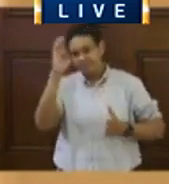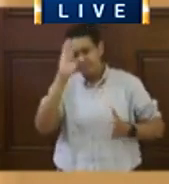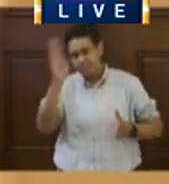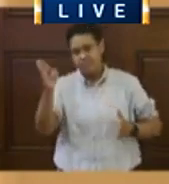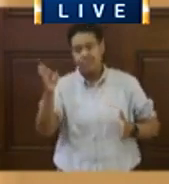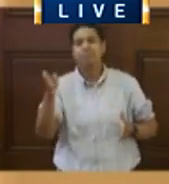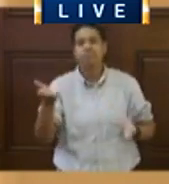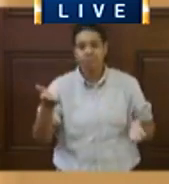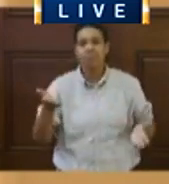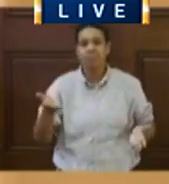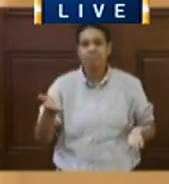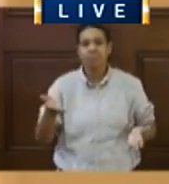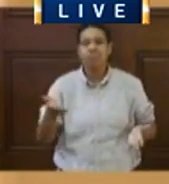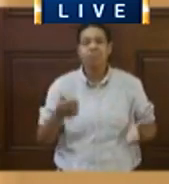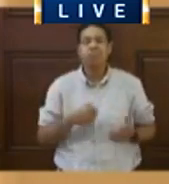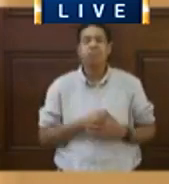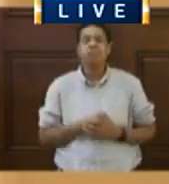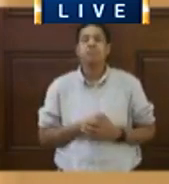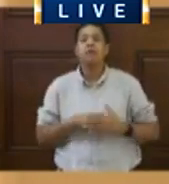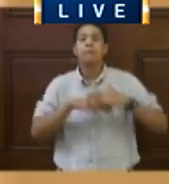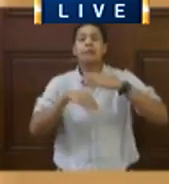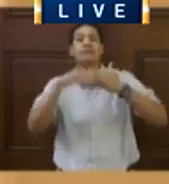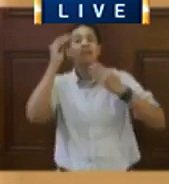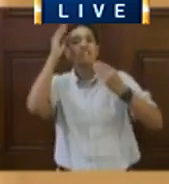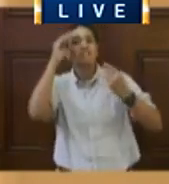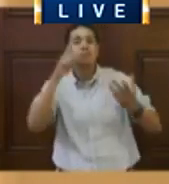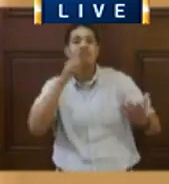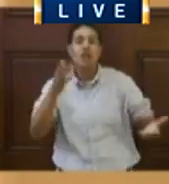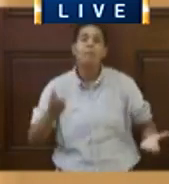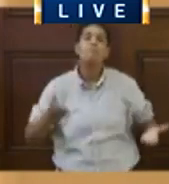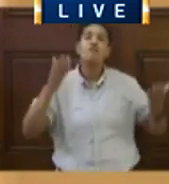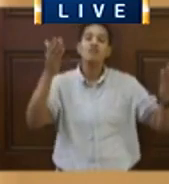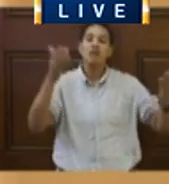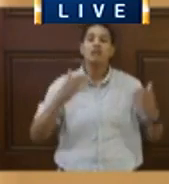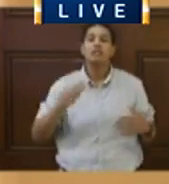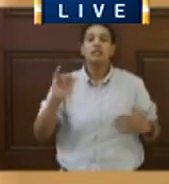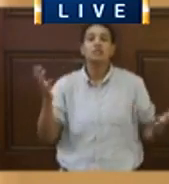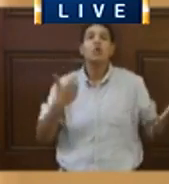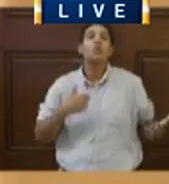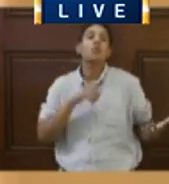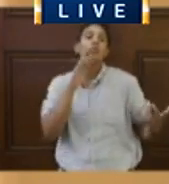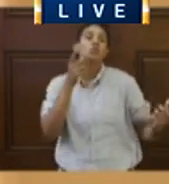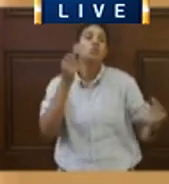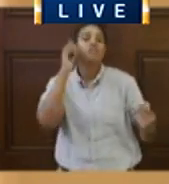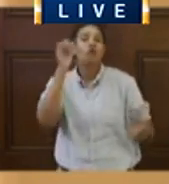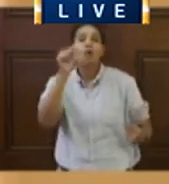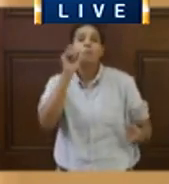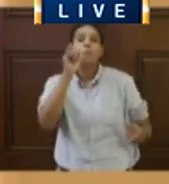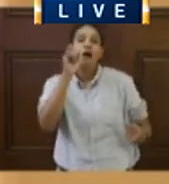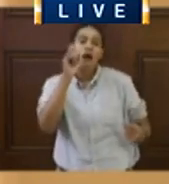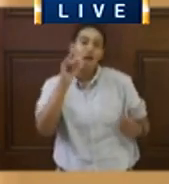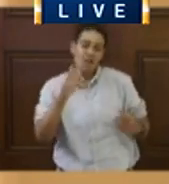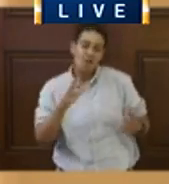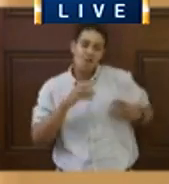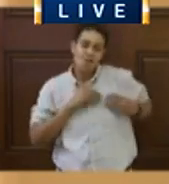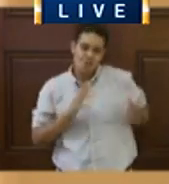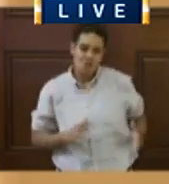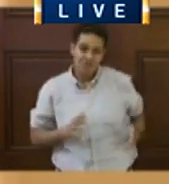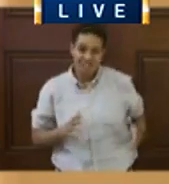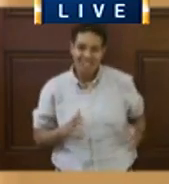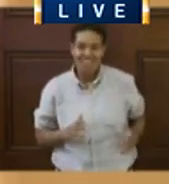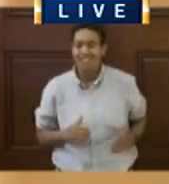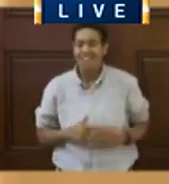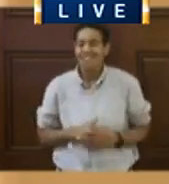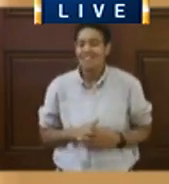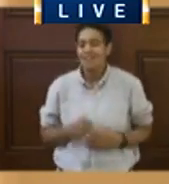electronically based on the information that's been provided. So that's what we do for bar owners. We're not in a position right